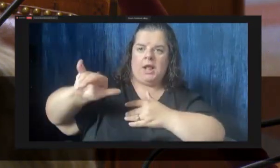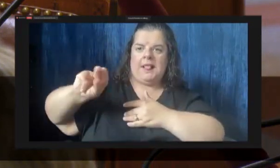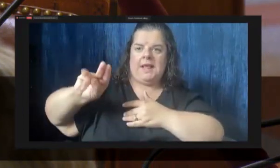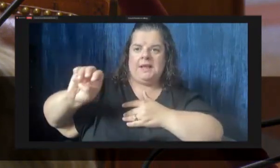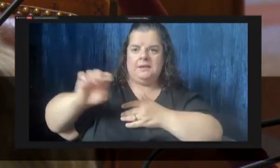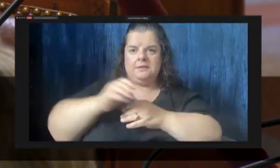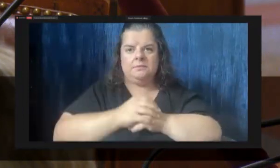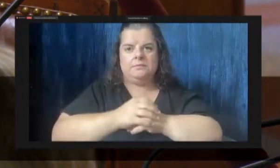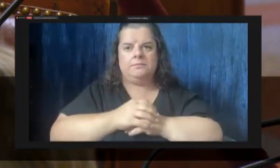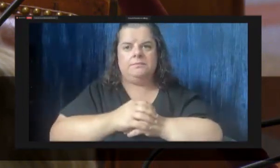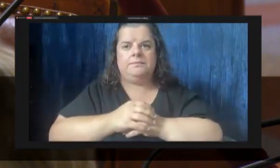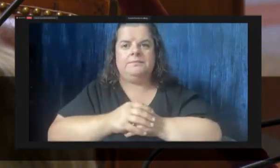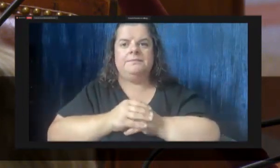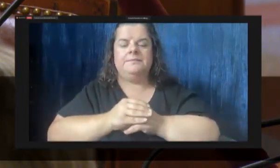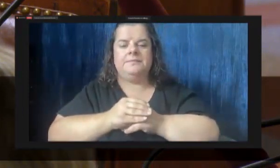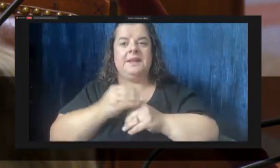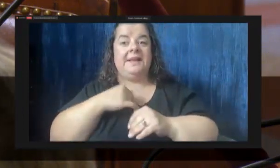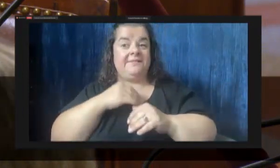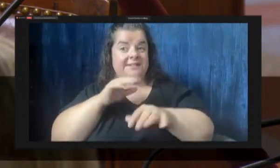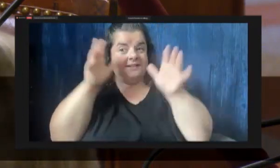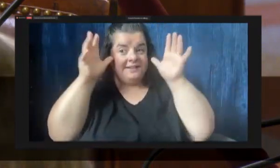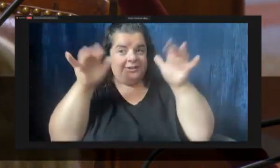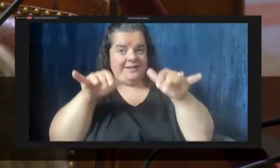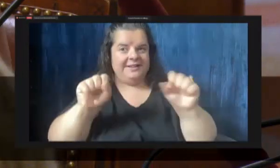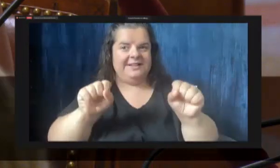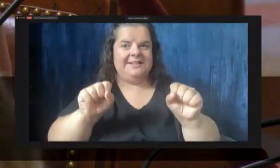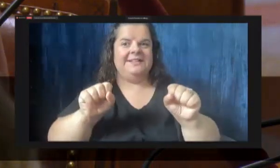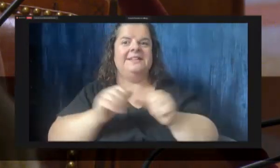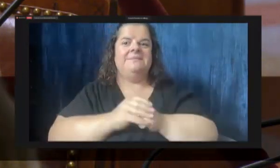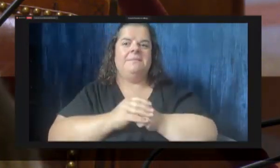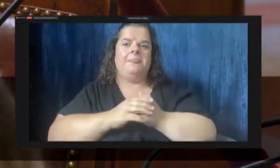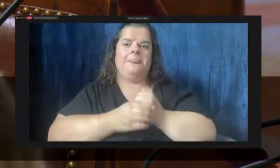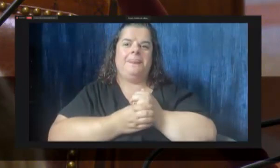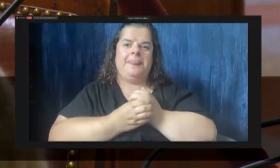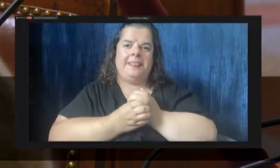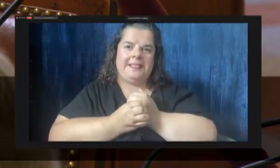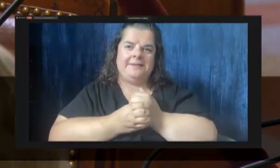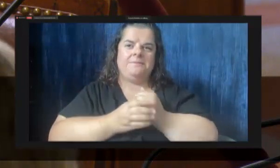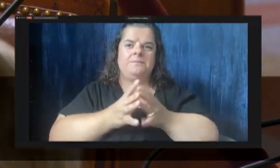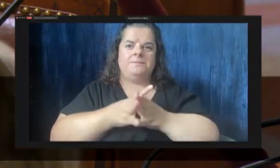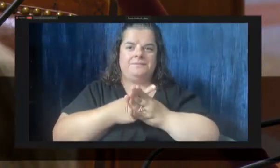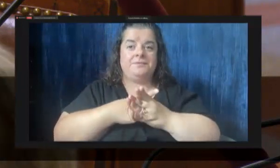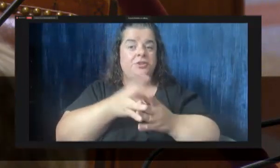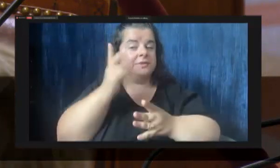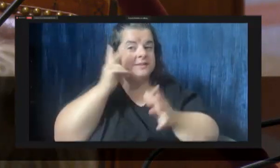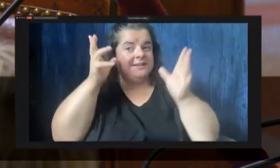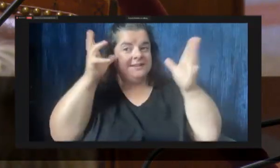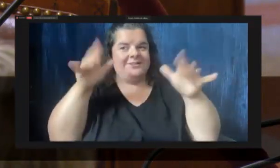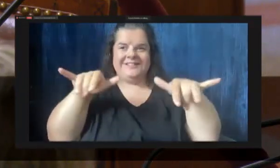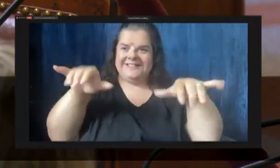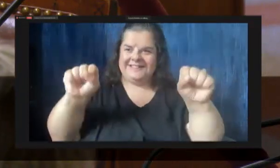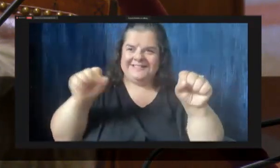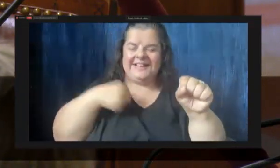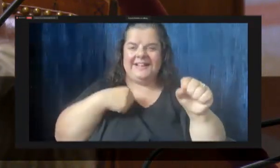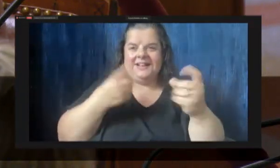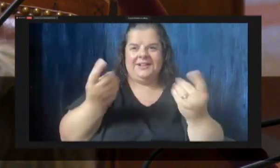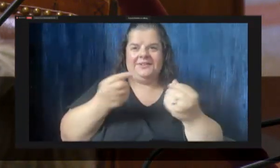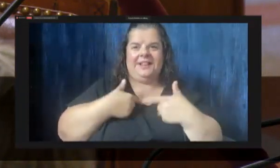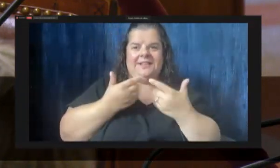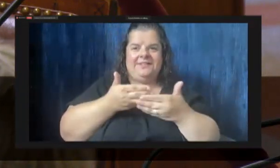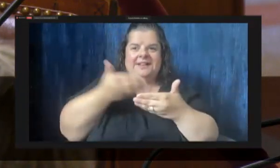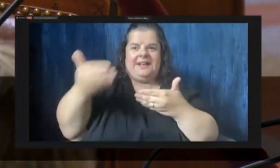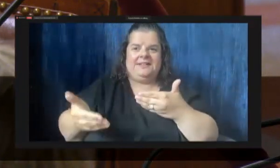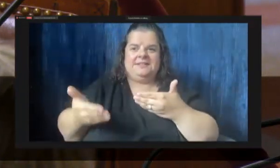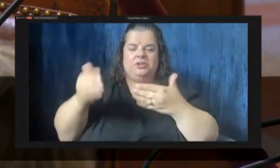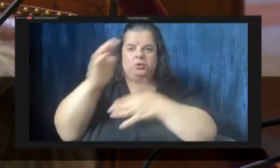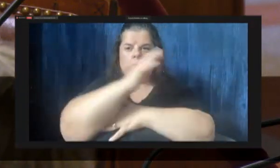I do, yeah. Yes. Yeah. So. Your constituent. You see deer probably, I'll bet you. In and yes, I do. Area. And I live next to a wooded area. And yes. It makes